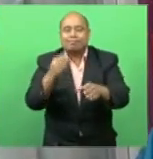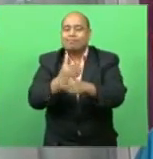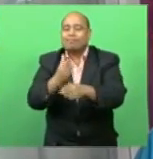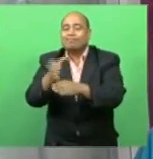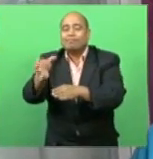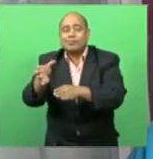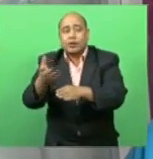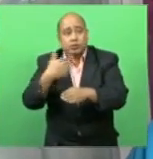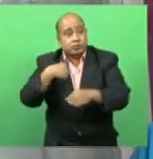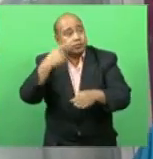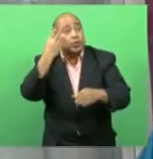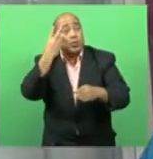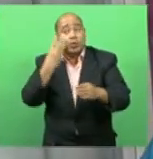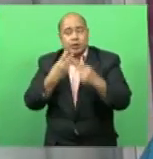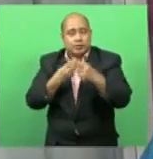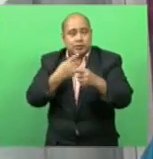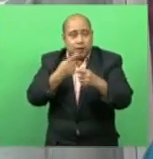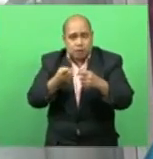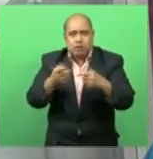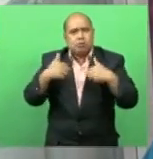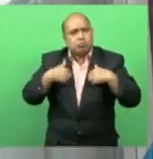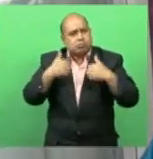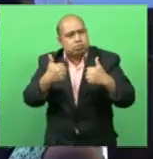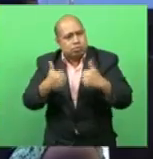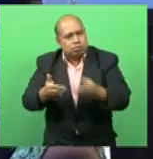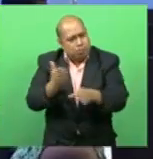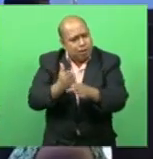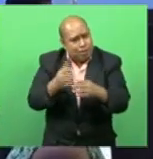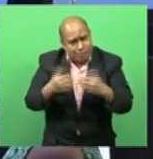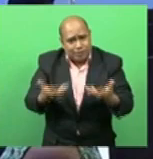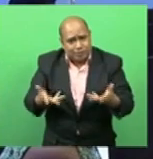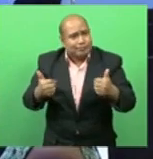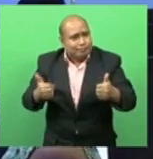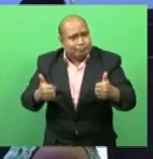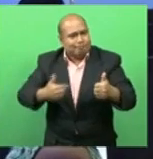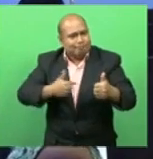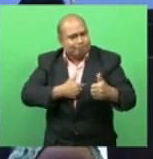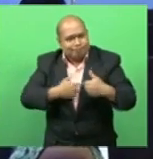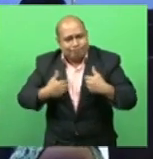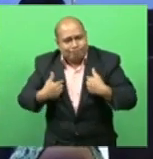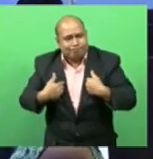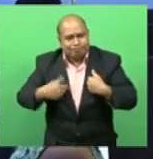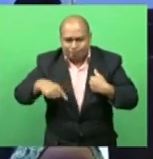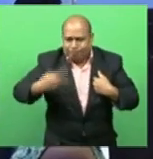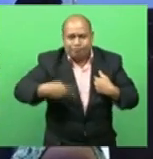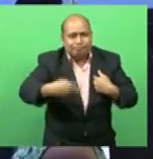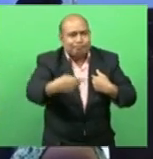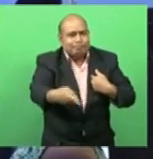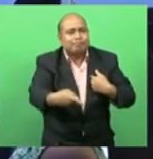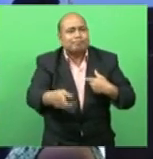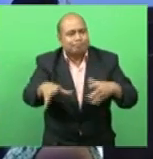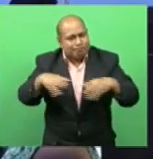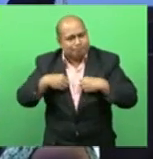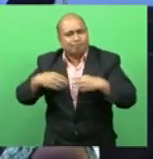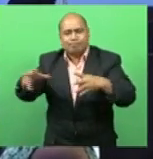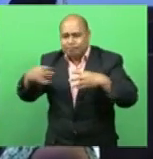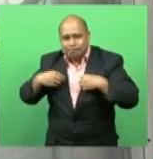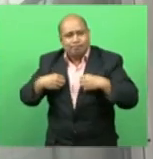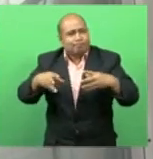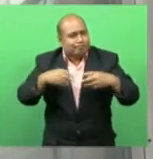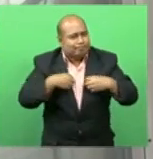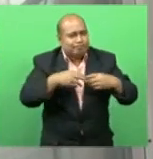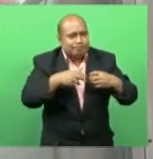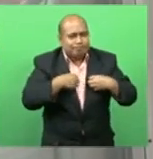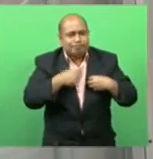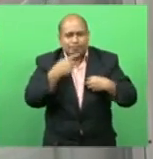the crisis, but still we are coping with it. And as I'm working in a